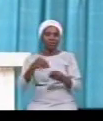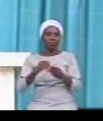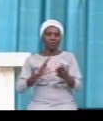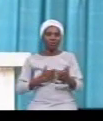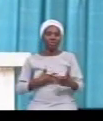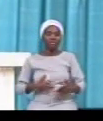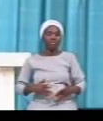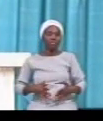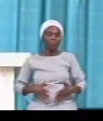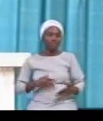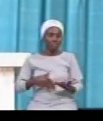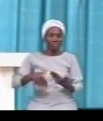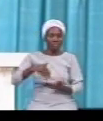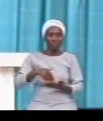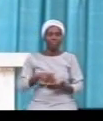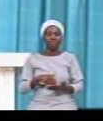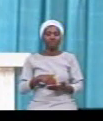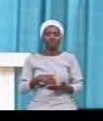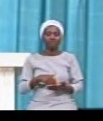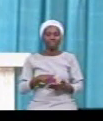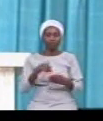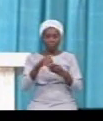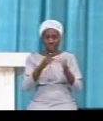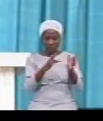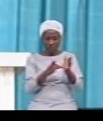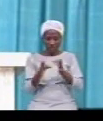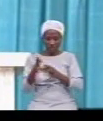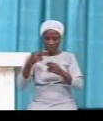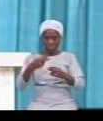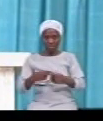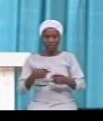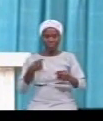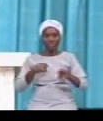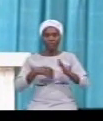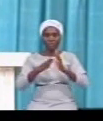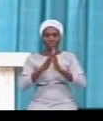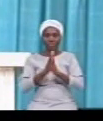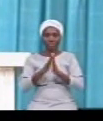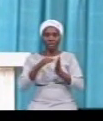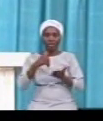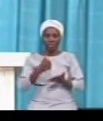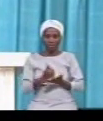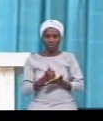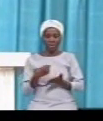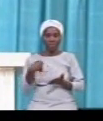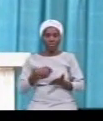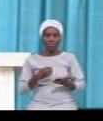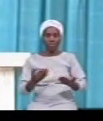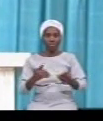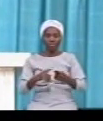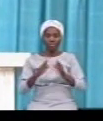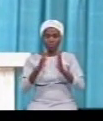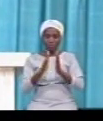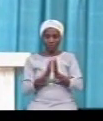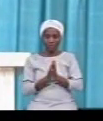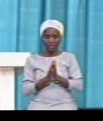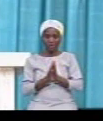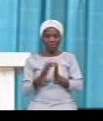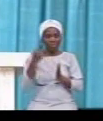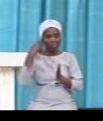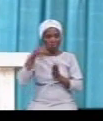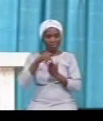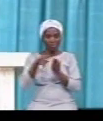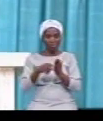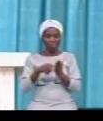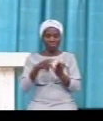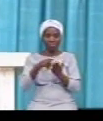adore him. In Jesus' name we pray. We want to pray committing this crusade as the last